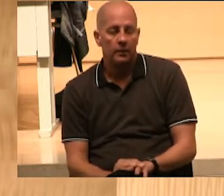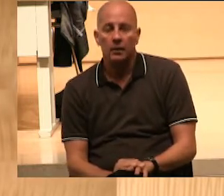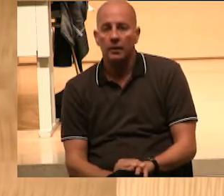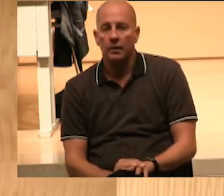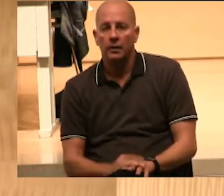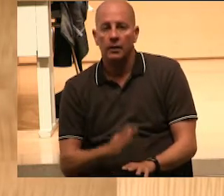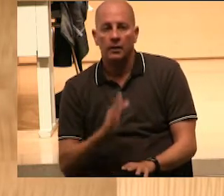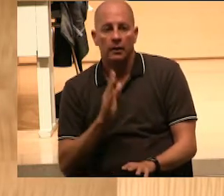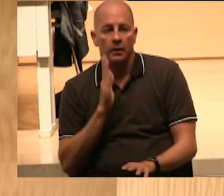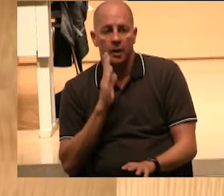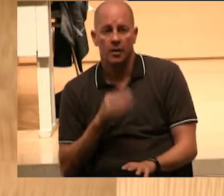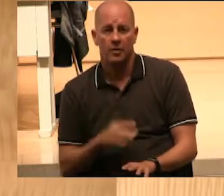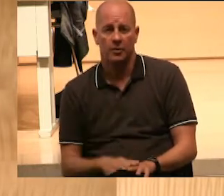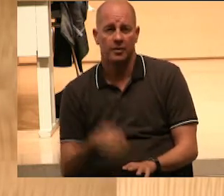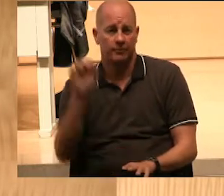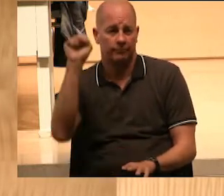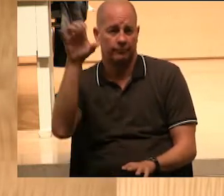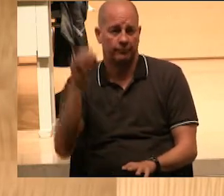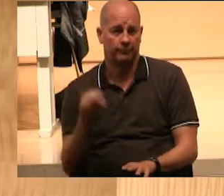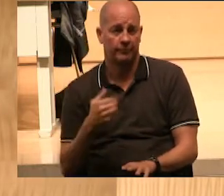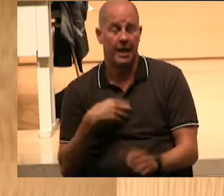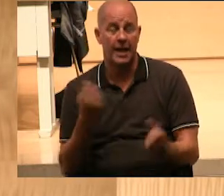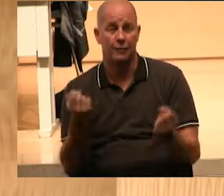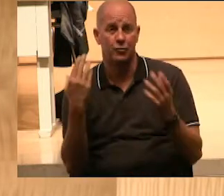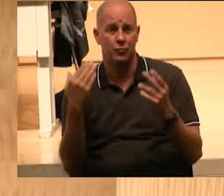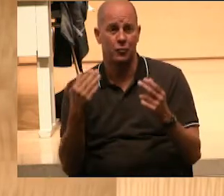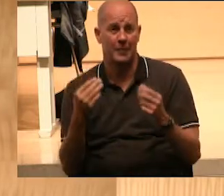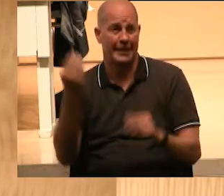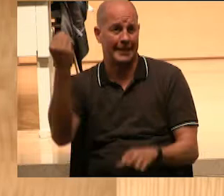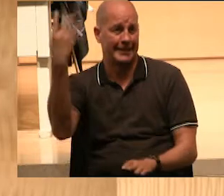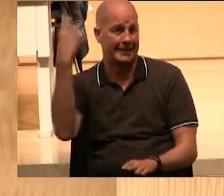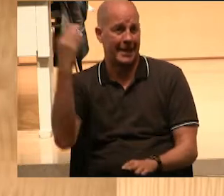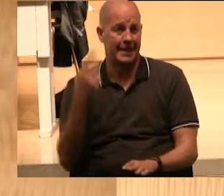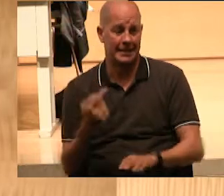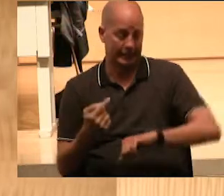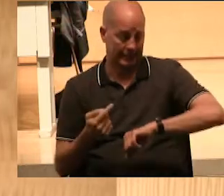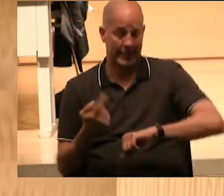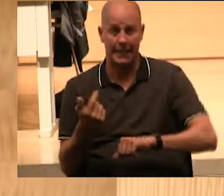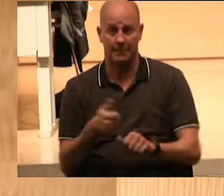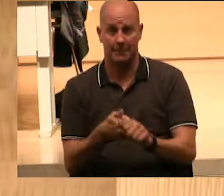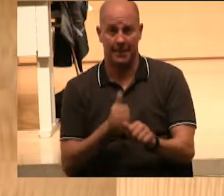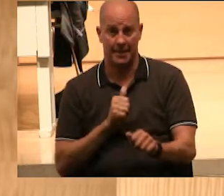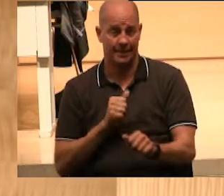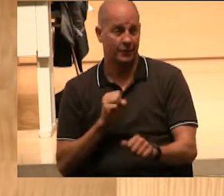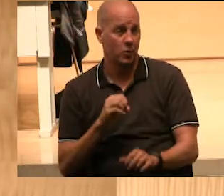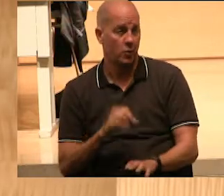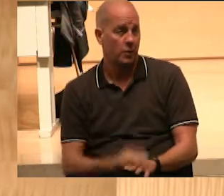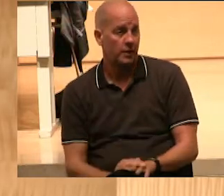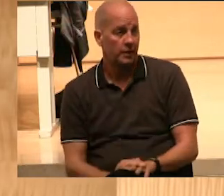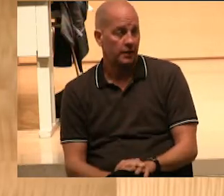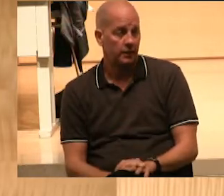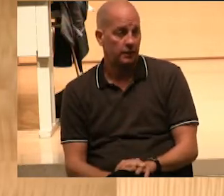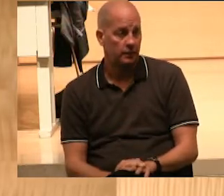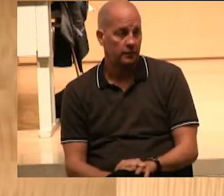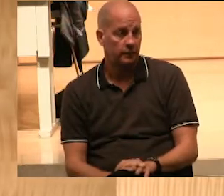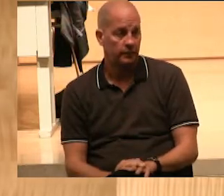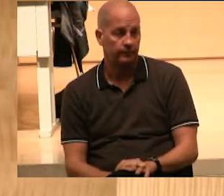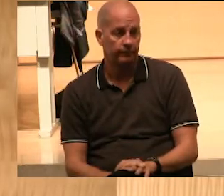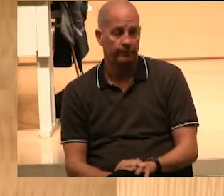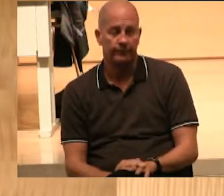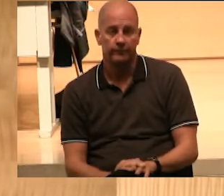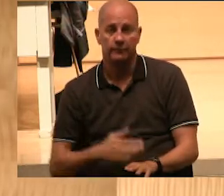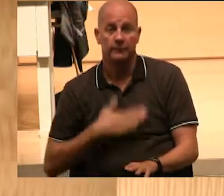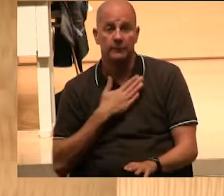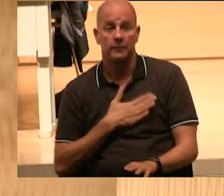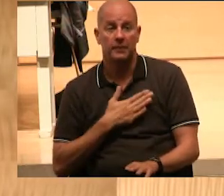through this a little quickly. I think I have too many slides, and we're a little behind. So as everyone else has already said,